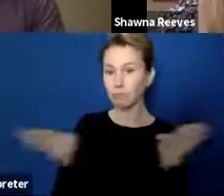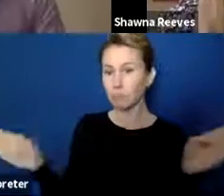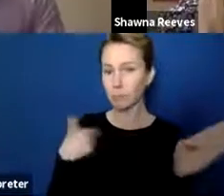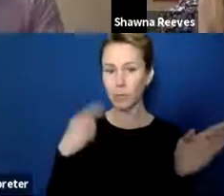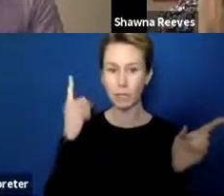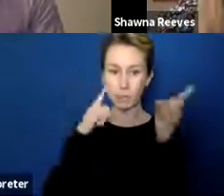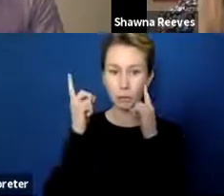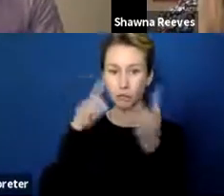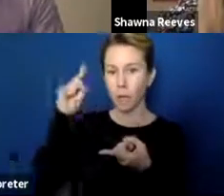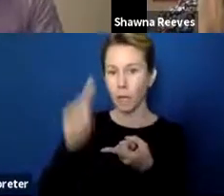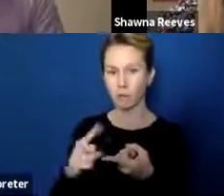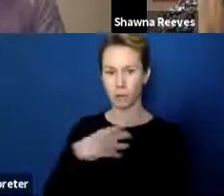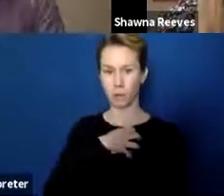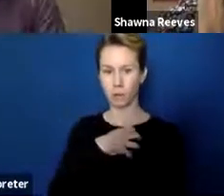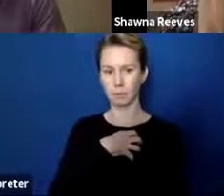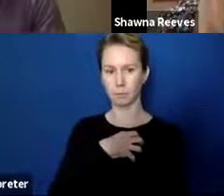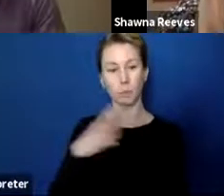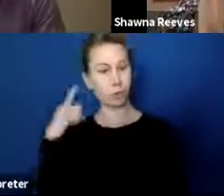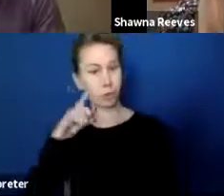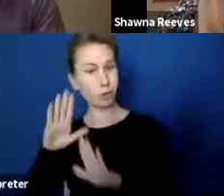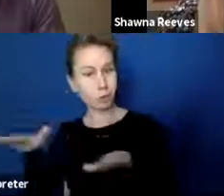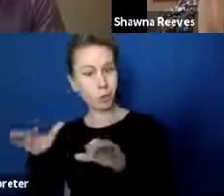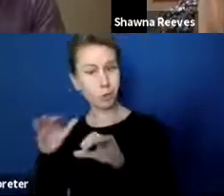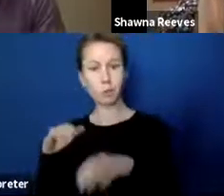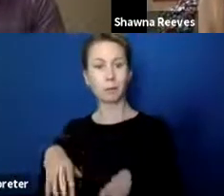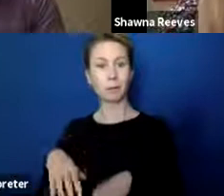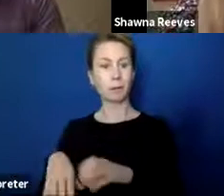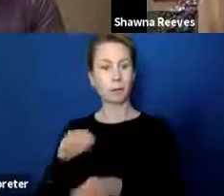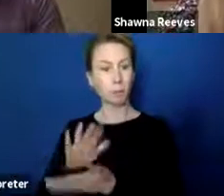to remedy the neglect remotely.